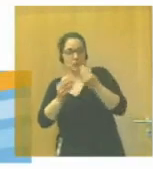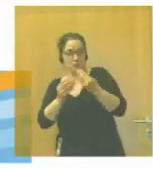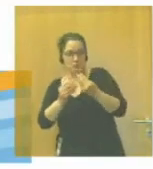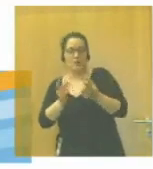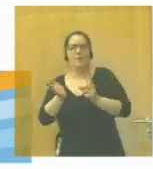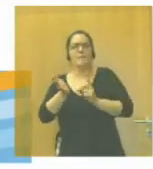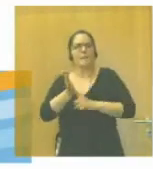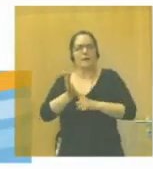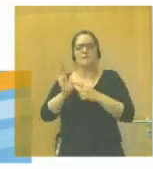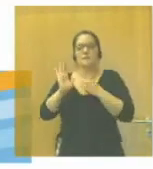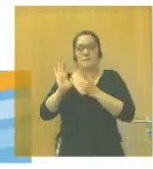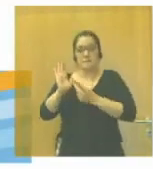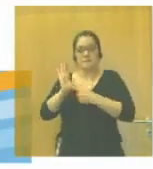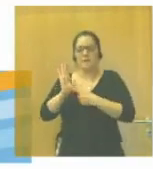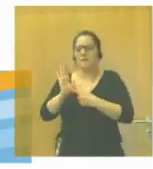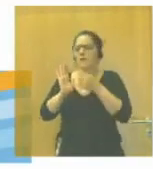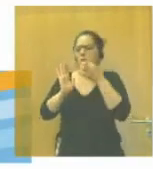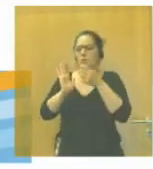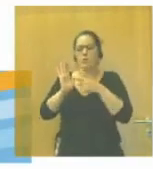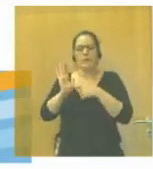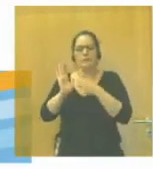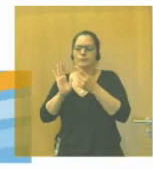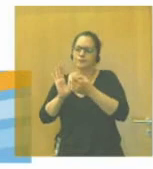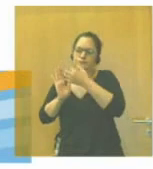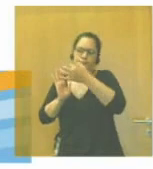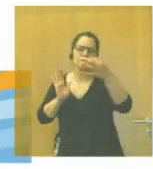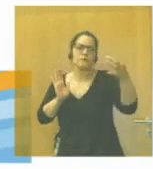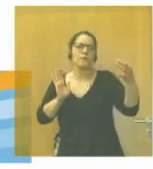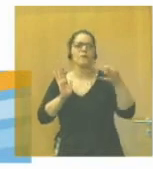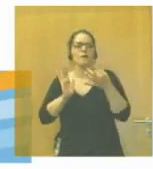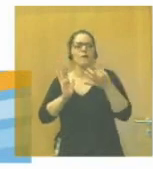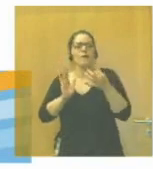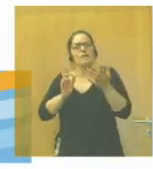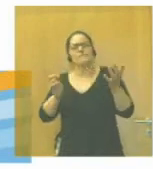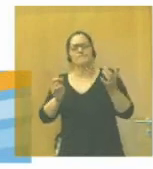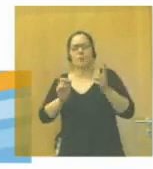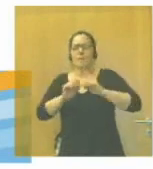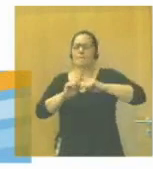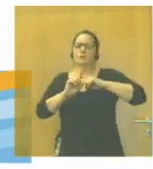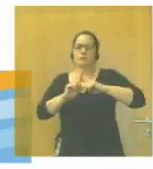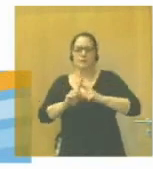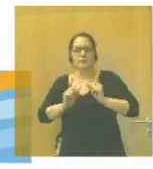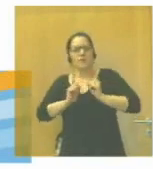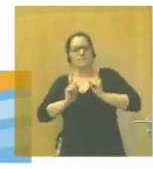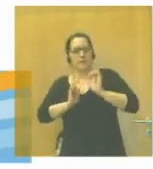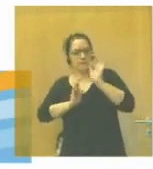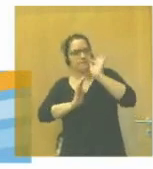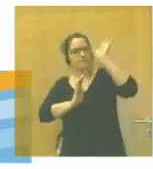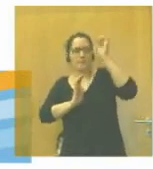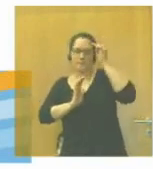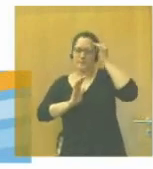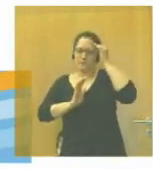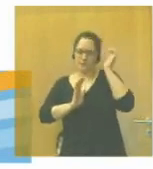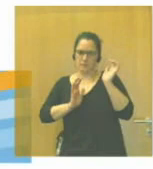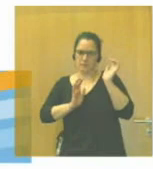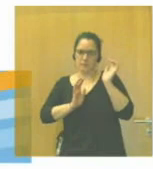it really gave a message of hope that suicide is preventable. And that's a really key sentiment, that there is something